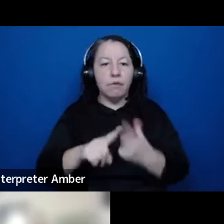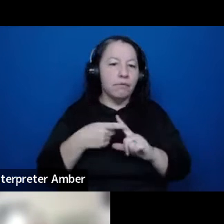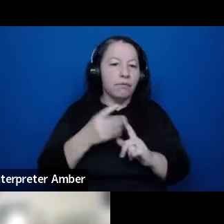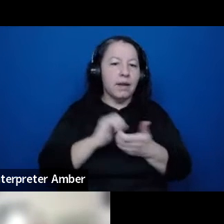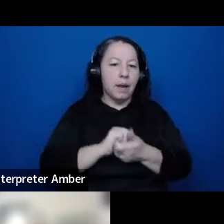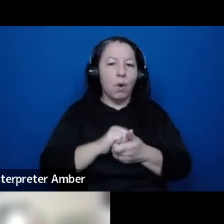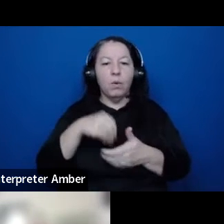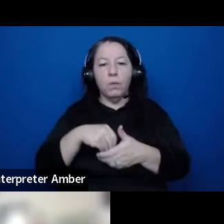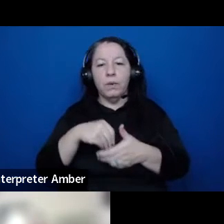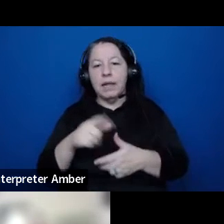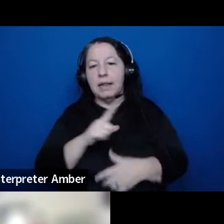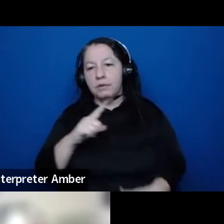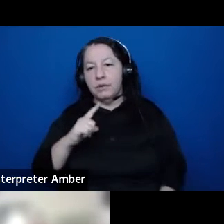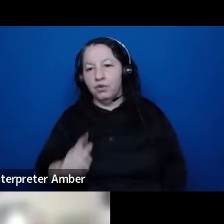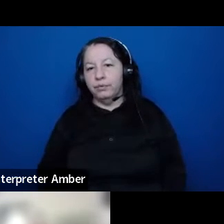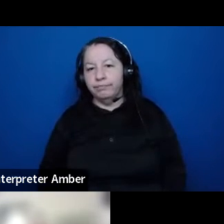the legislature.